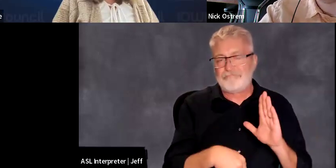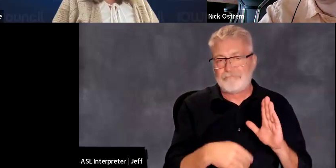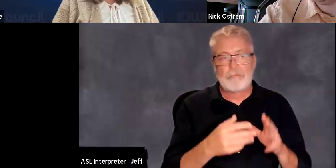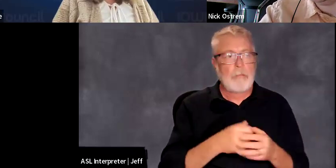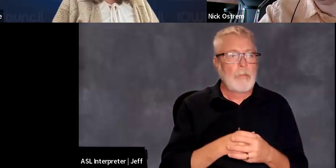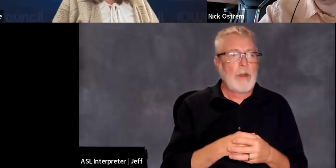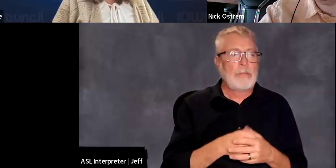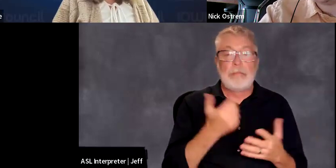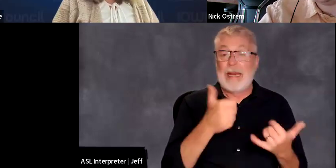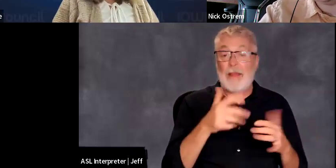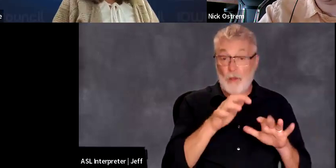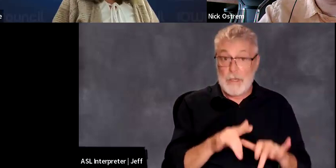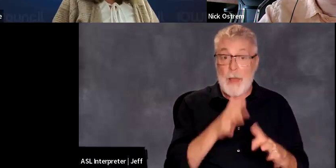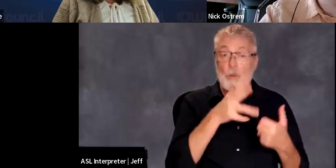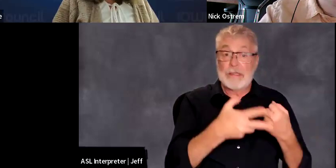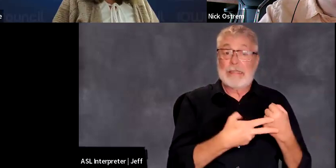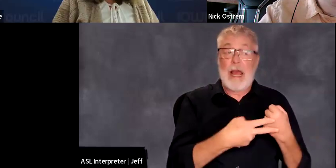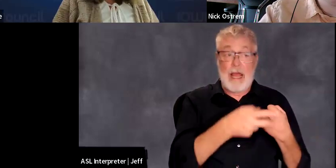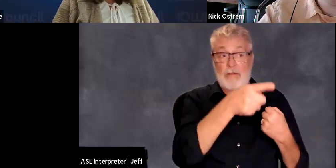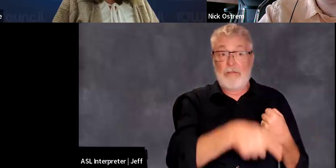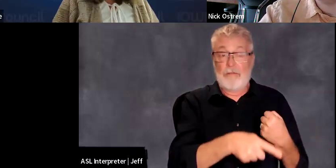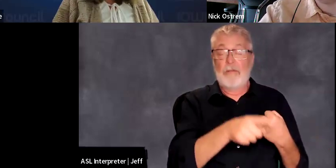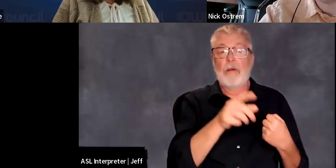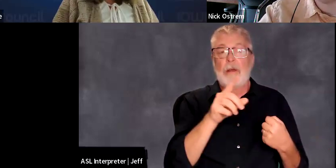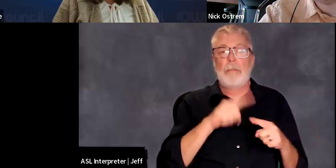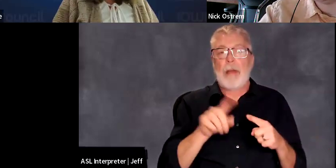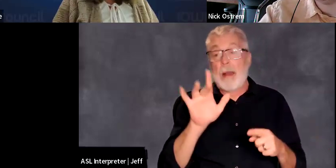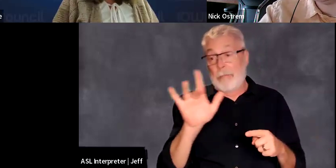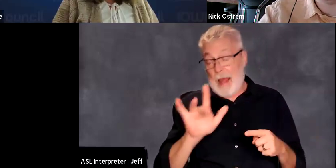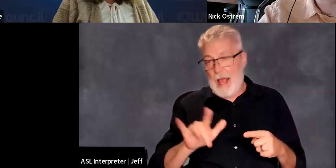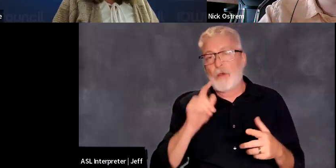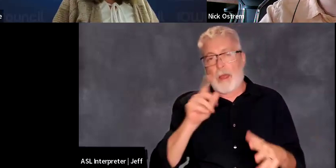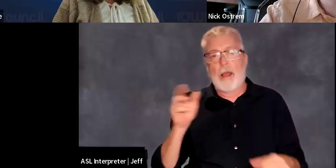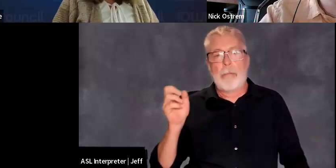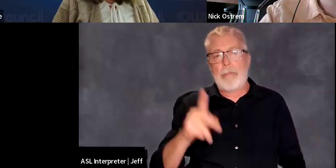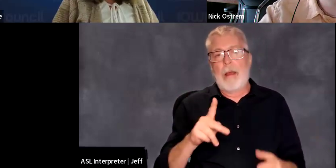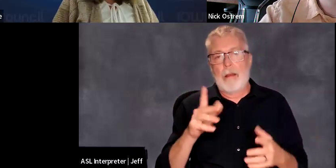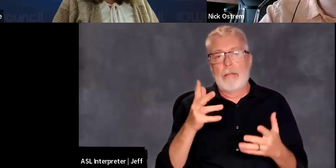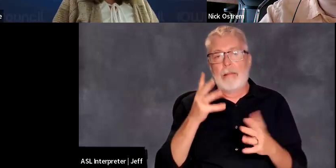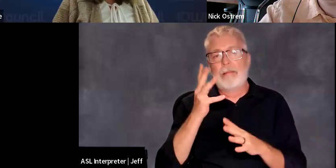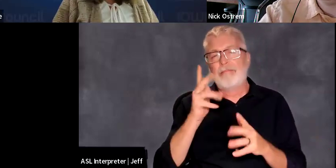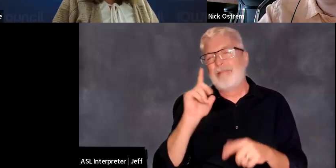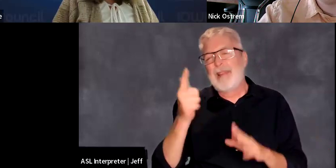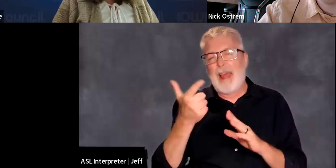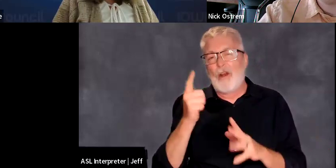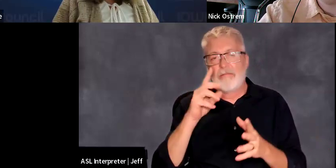save, and you can always add anything that you don't have or want to go back in and change later.